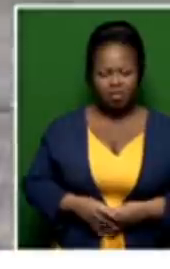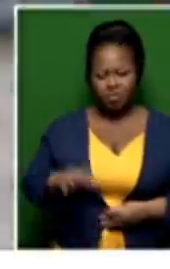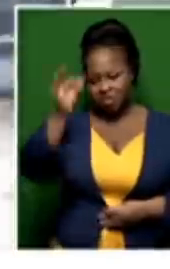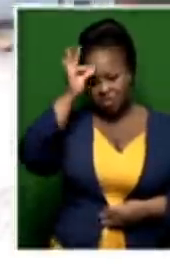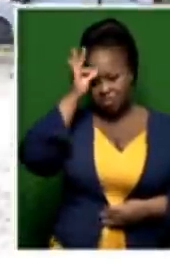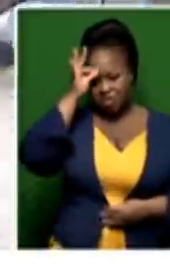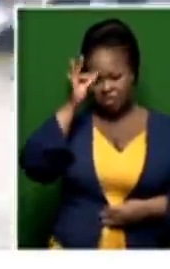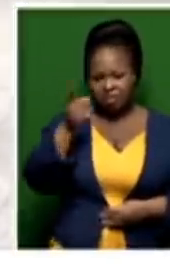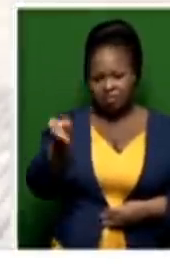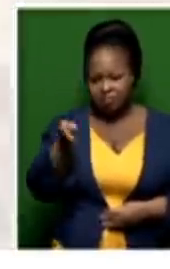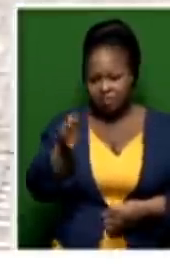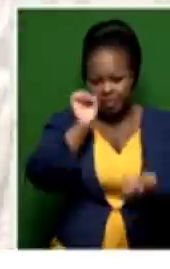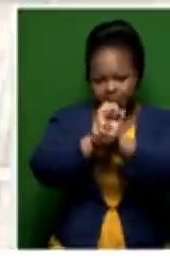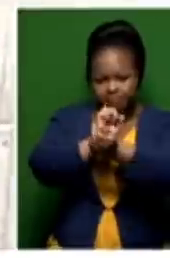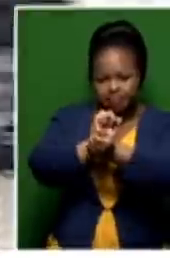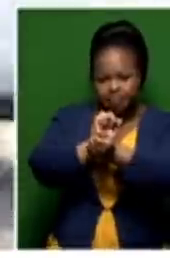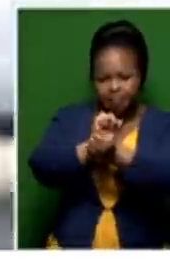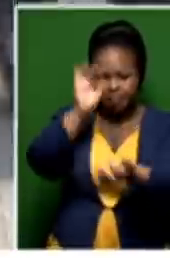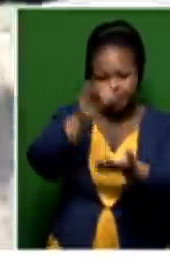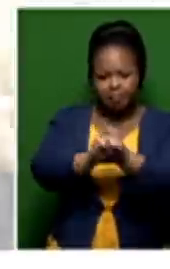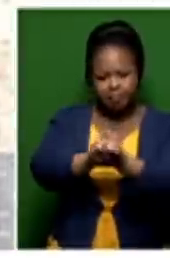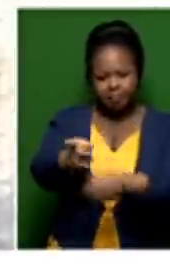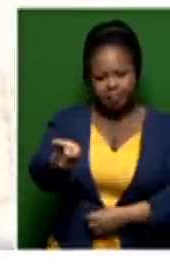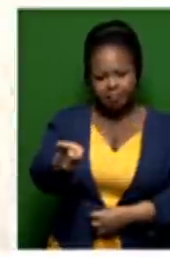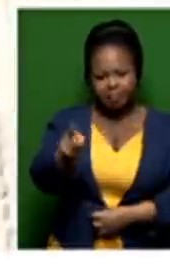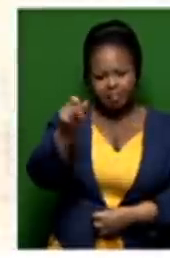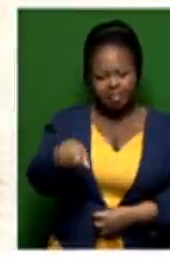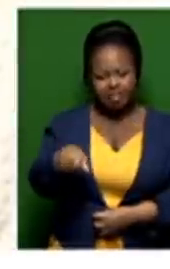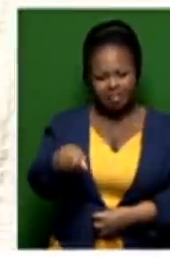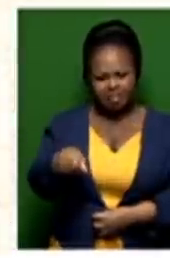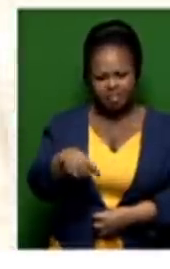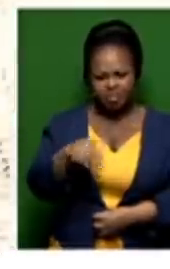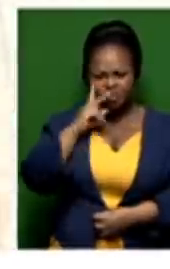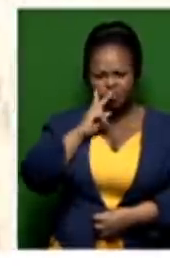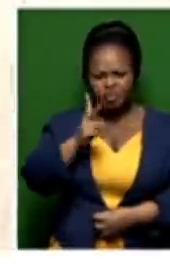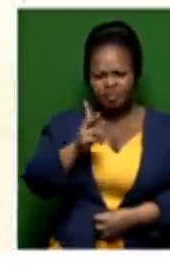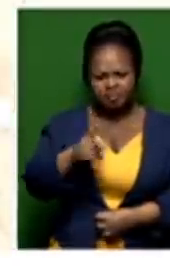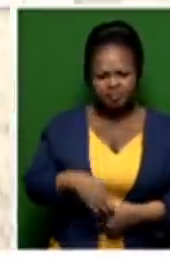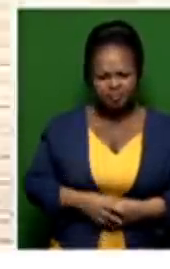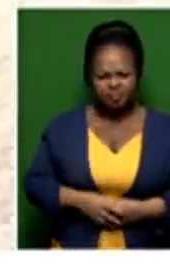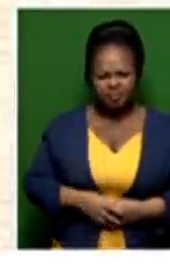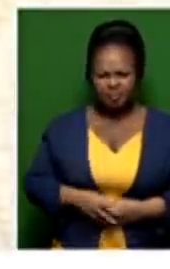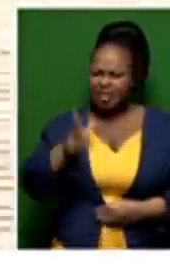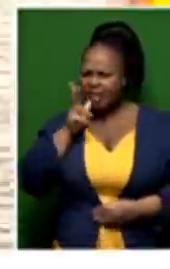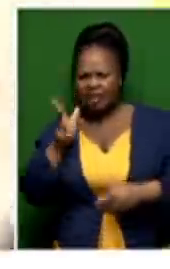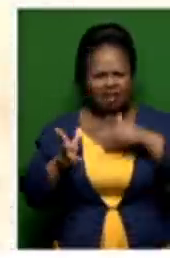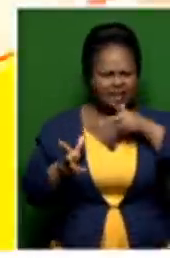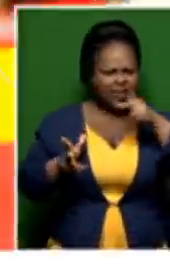police trying to, here we have an arrest. Police trying to arrest us, go a bit closer. A lot of